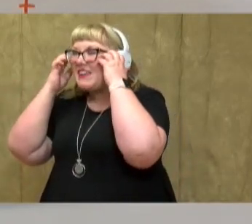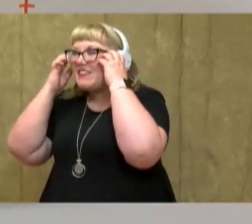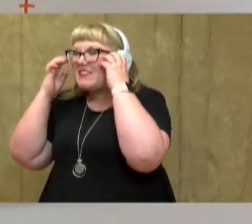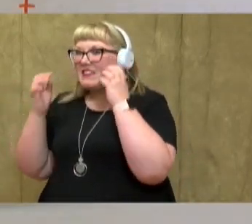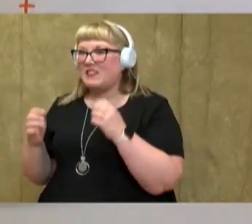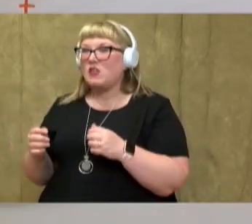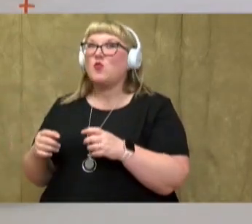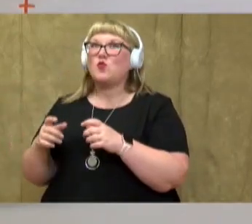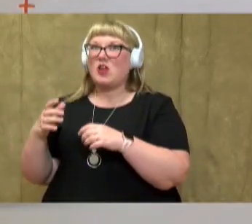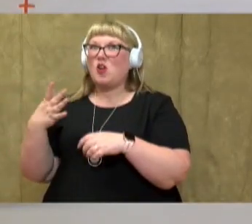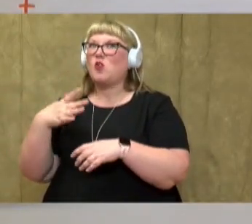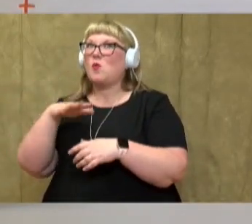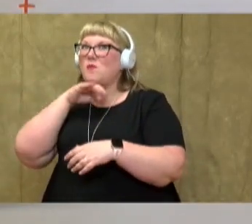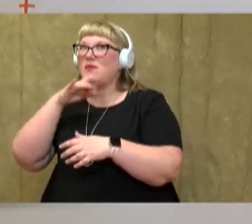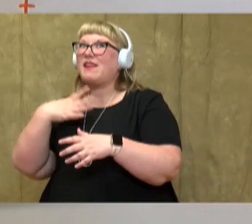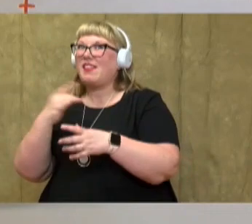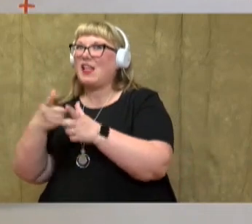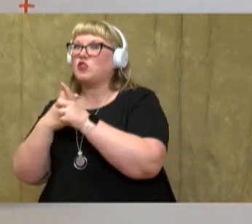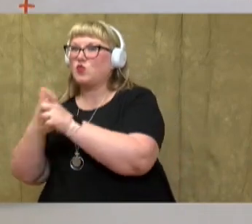the run.